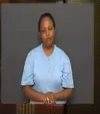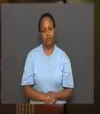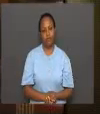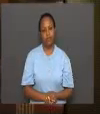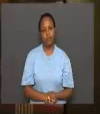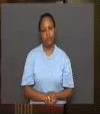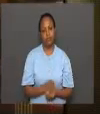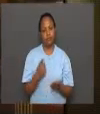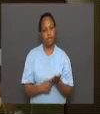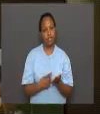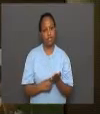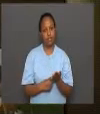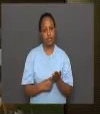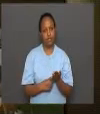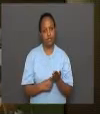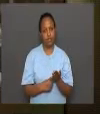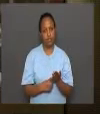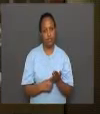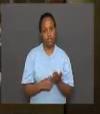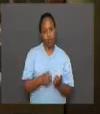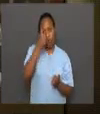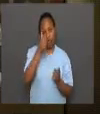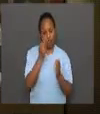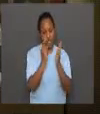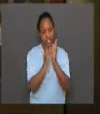They cannot contradict ordinary laws.